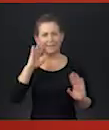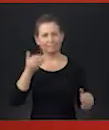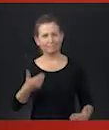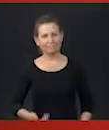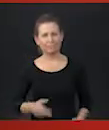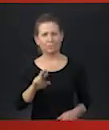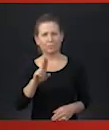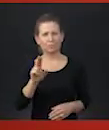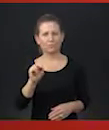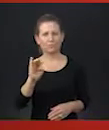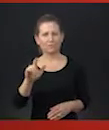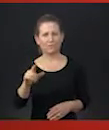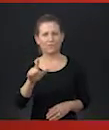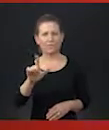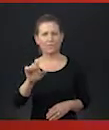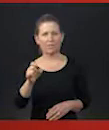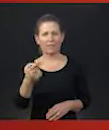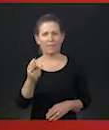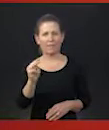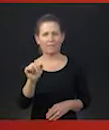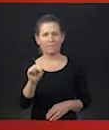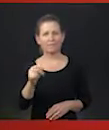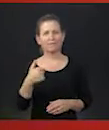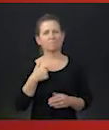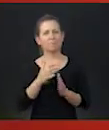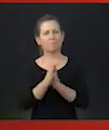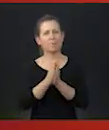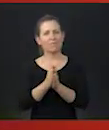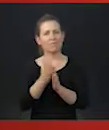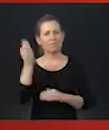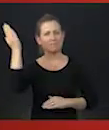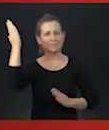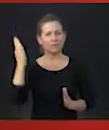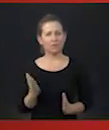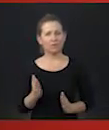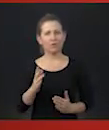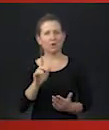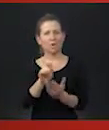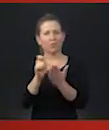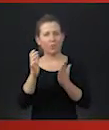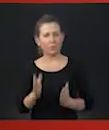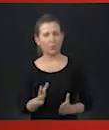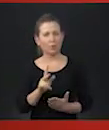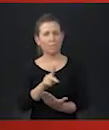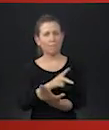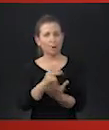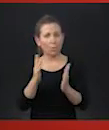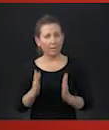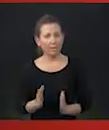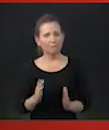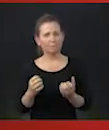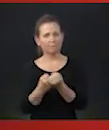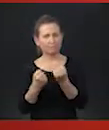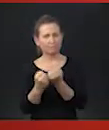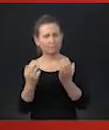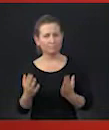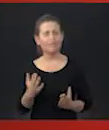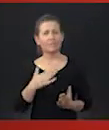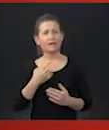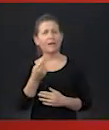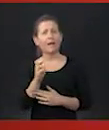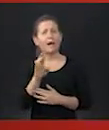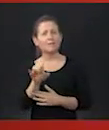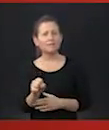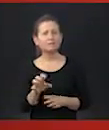My name is Russell Lehman. I'm a motivational speaker, author, poet, and advocate. Some of my hobbies include working